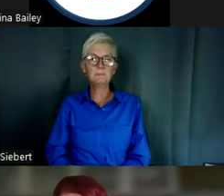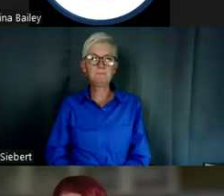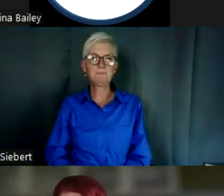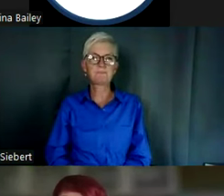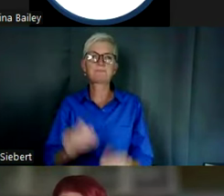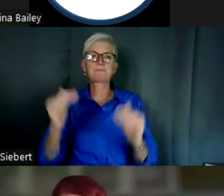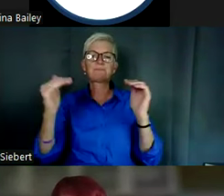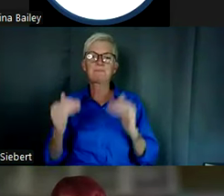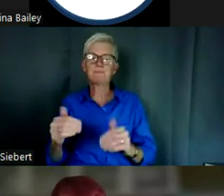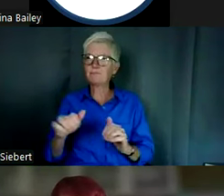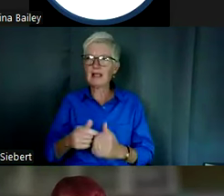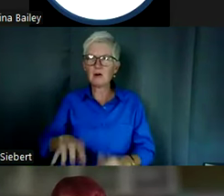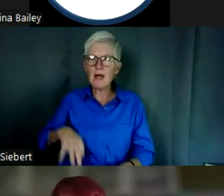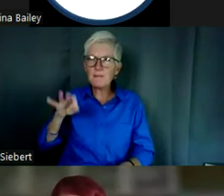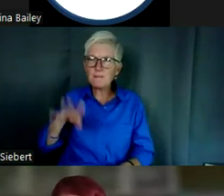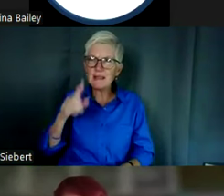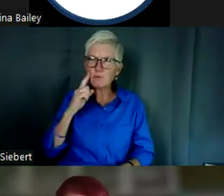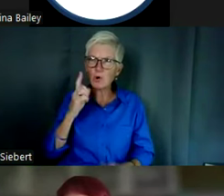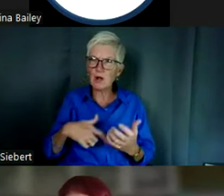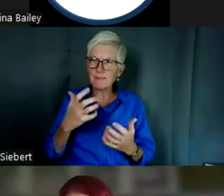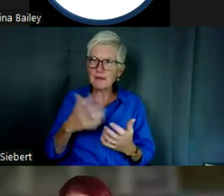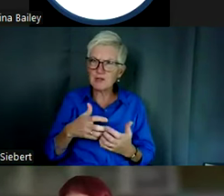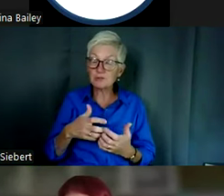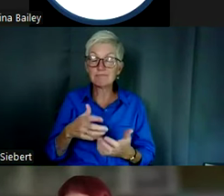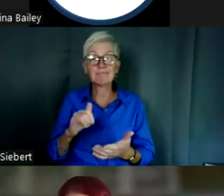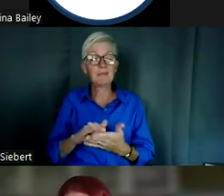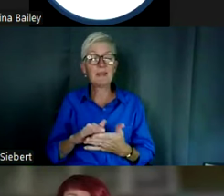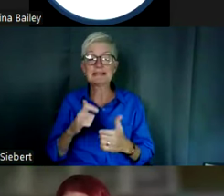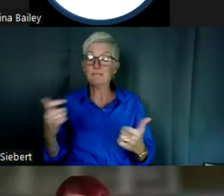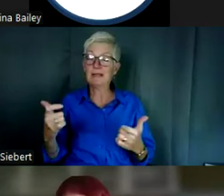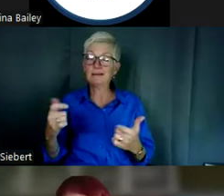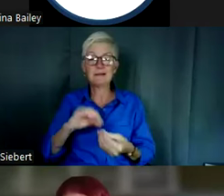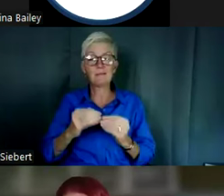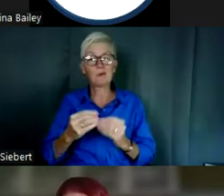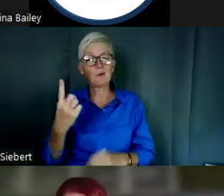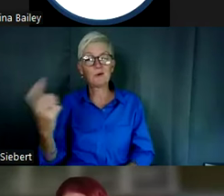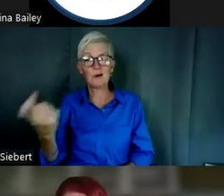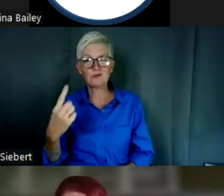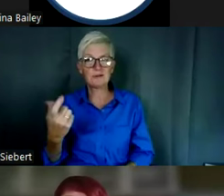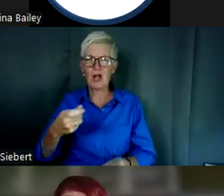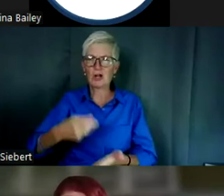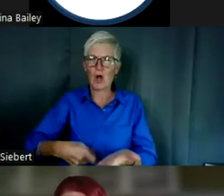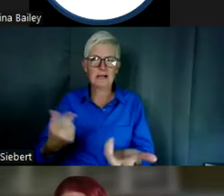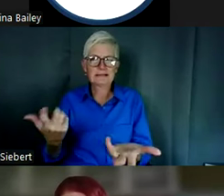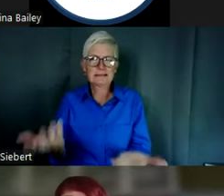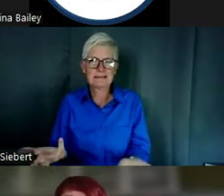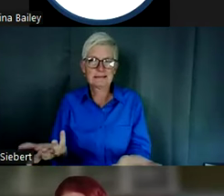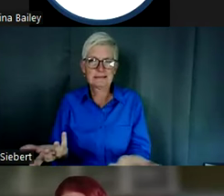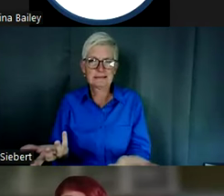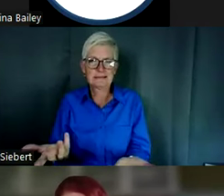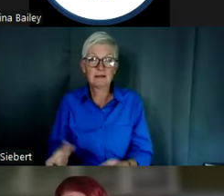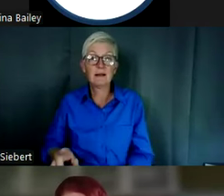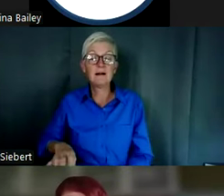9. How do I pay for accommodations? One of the number one questions that we get, cost. Paying for accommodations is